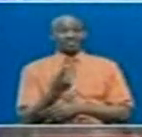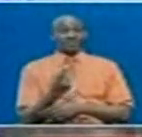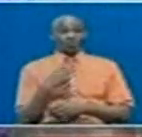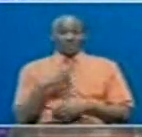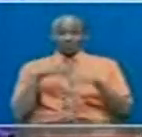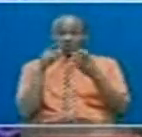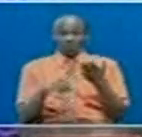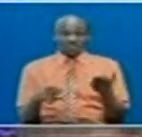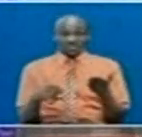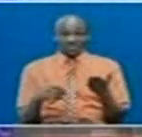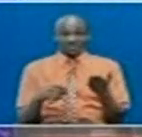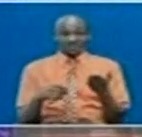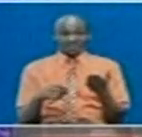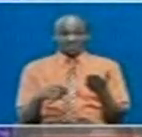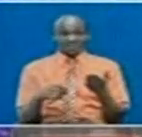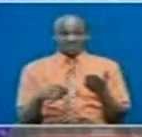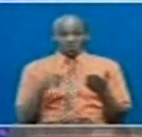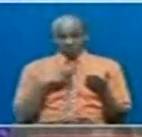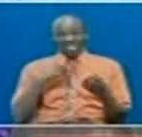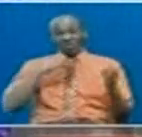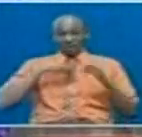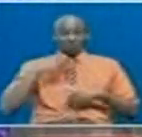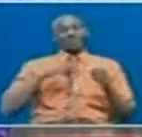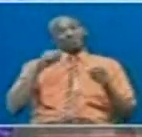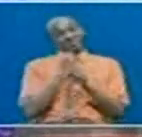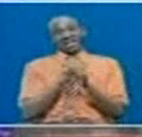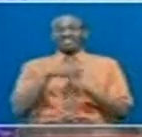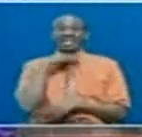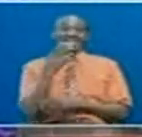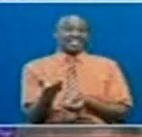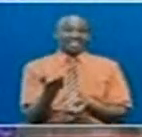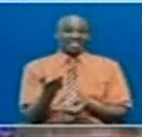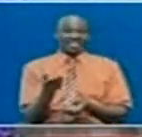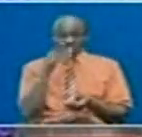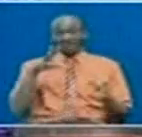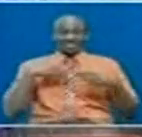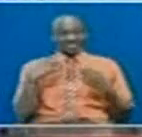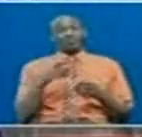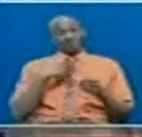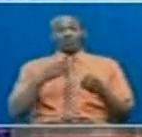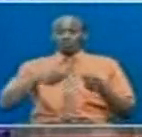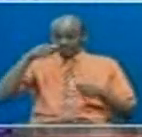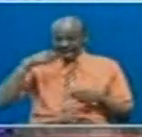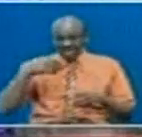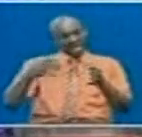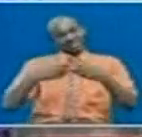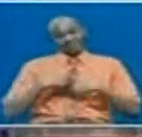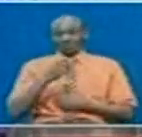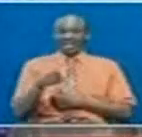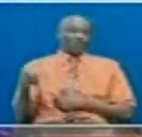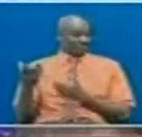falling prey to corruption. There's a lot of compromises. Now, if we do